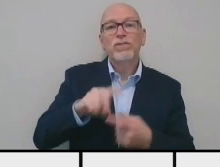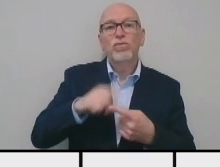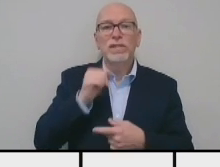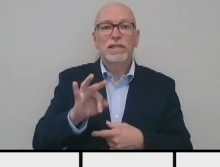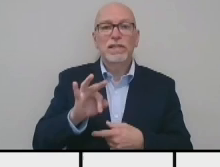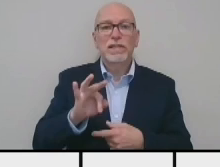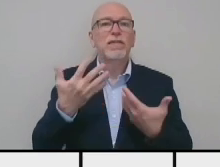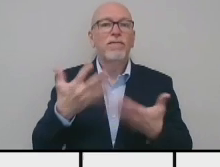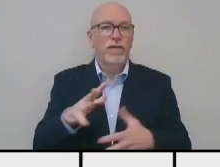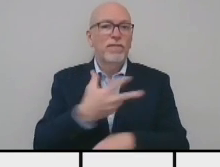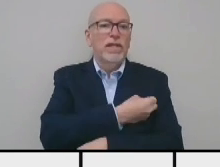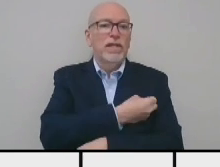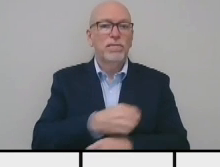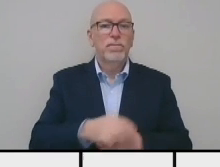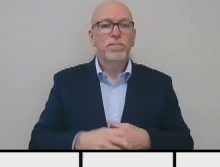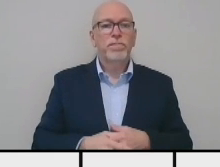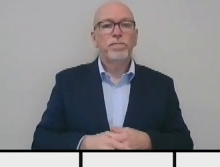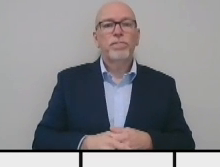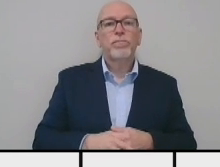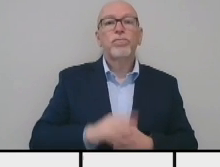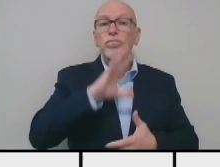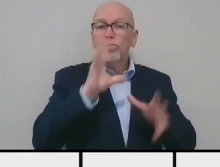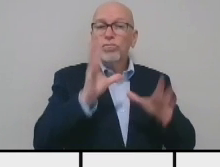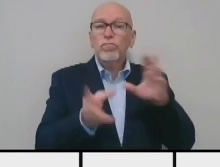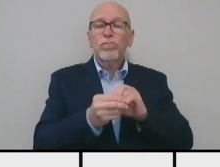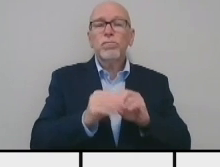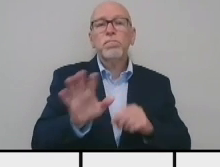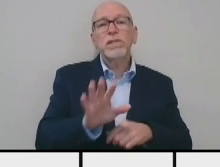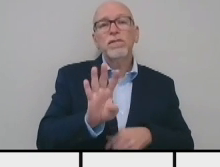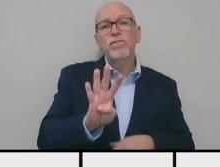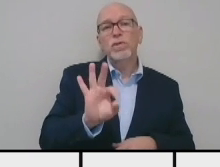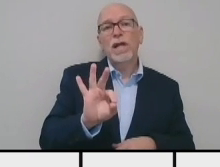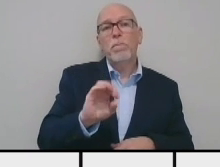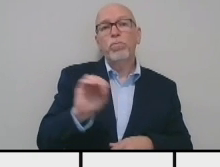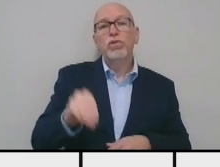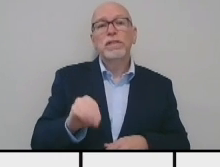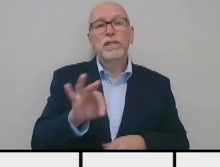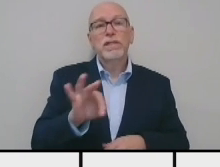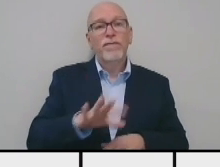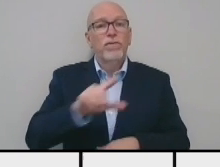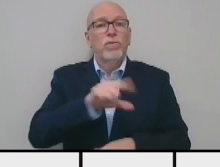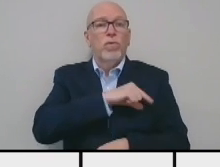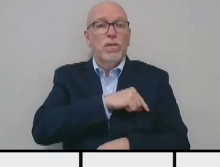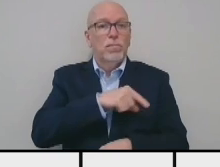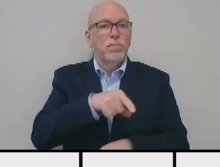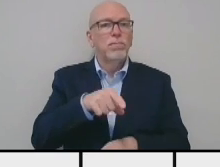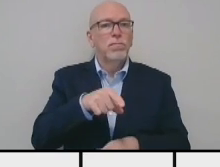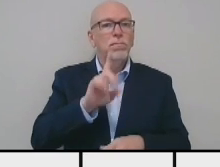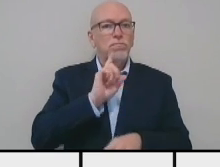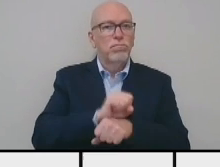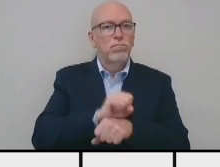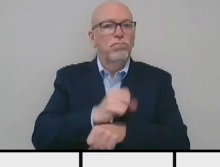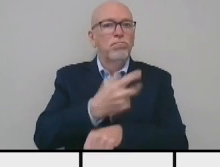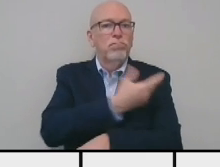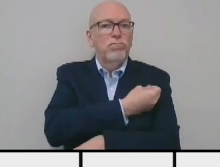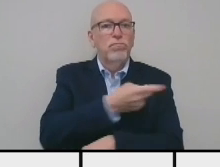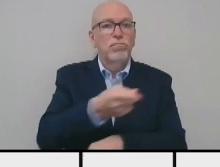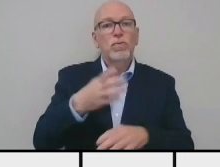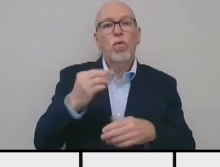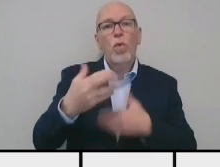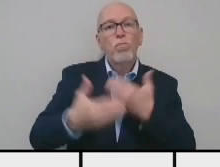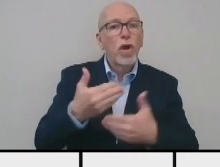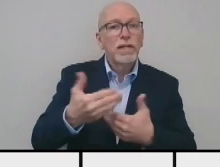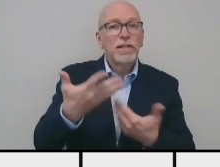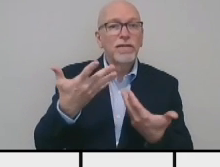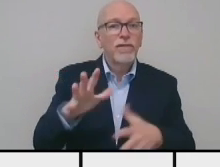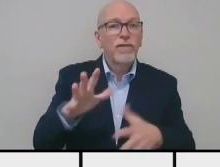so. In total, nearly 49% of eligible Hoosiers are vaccinated, in the process of being vaccinated, or